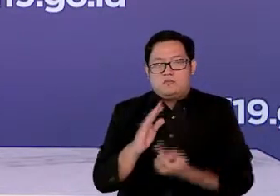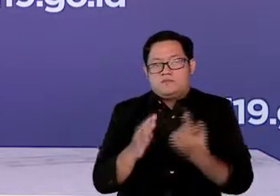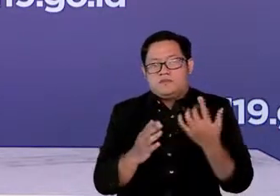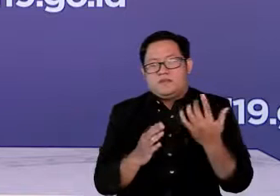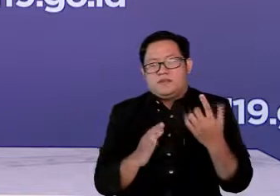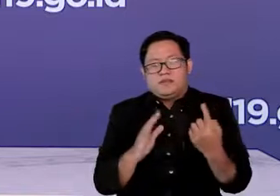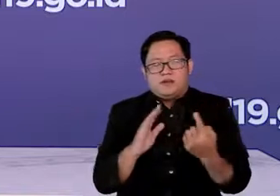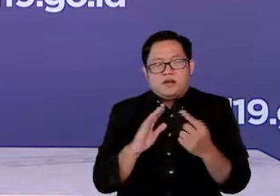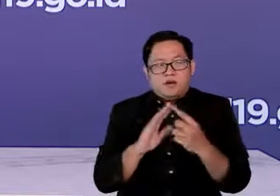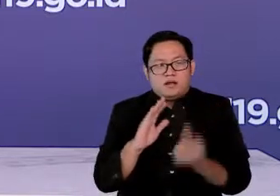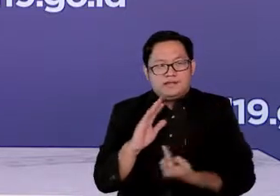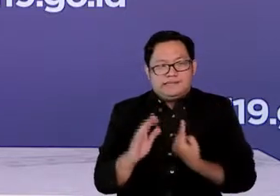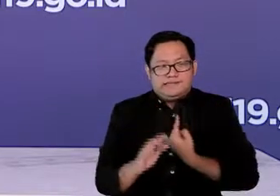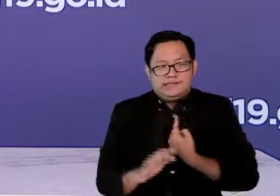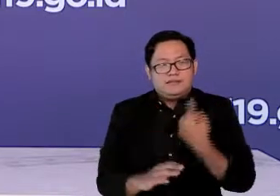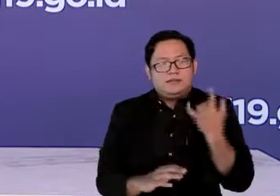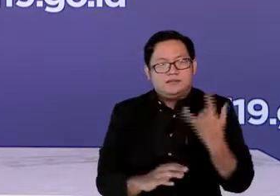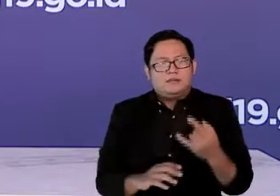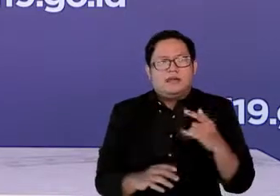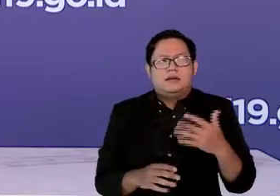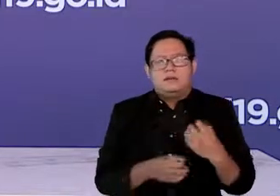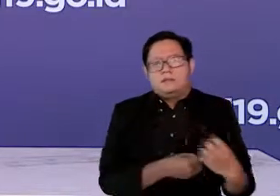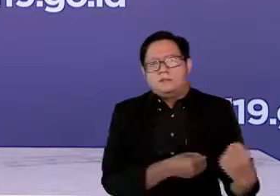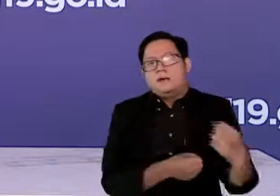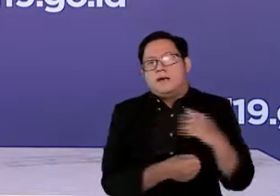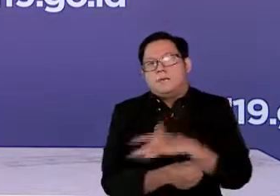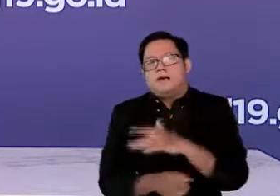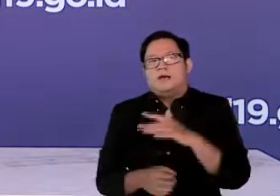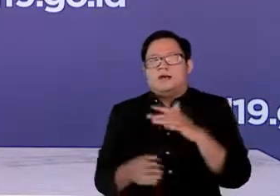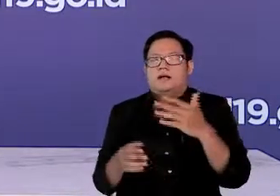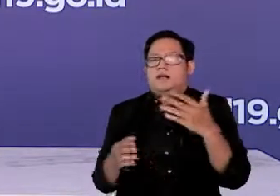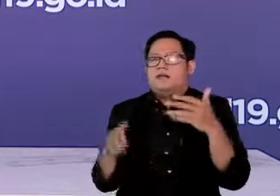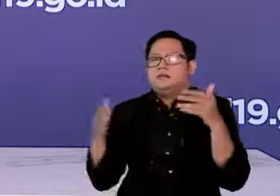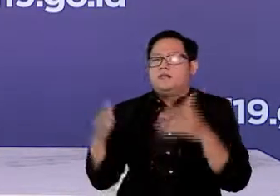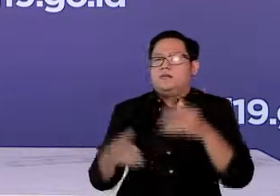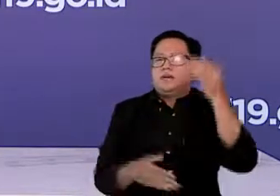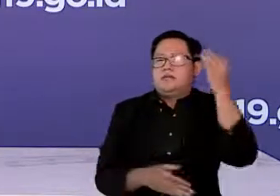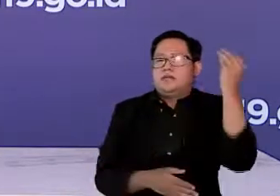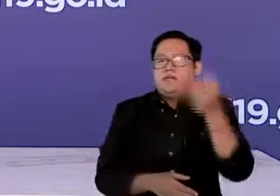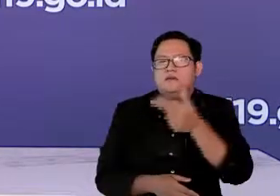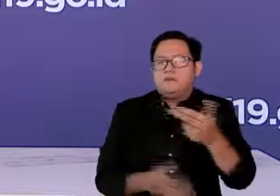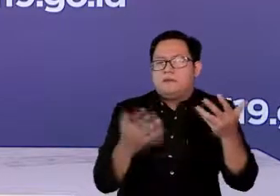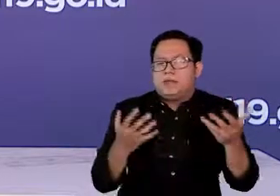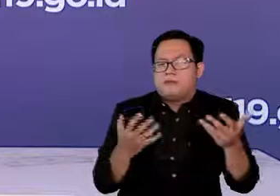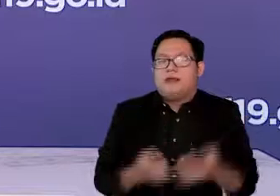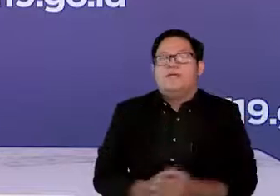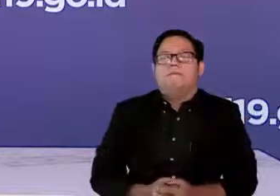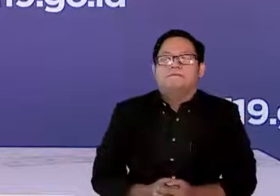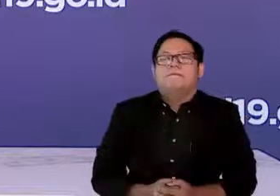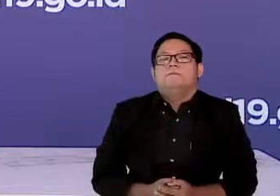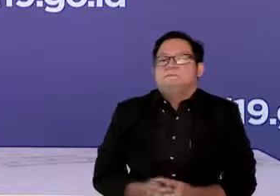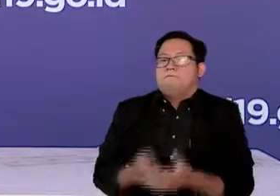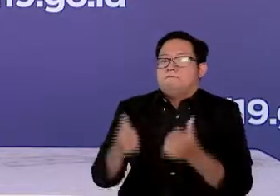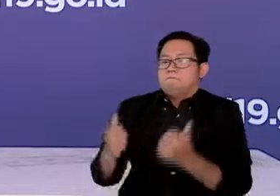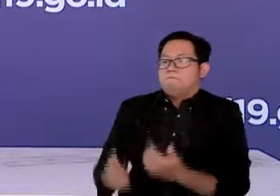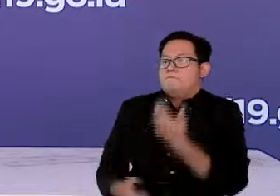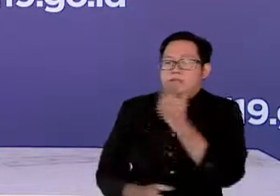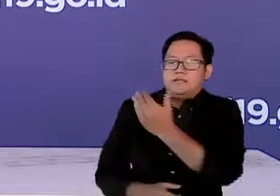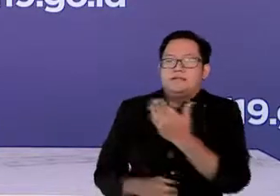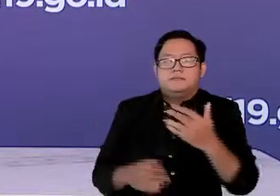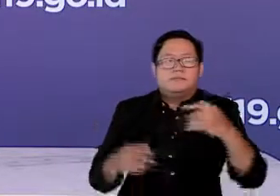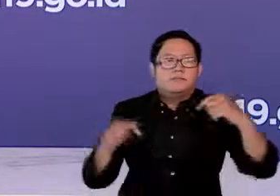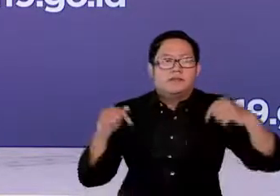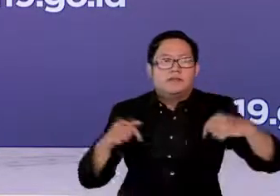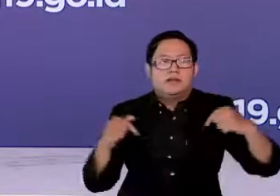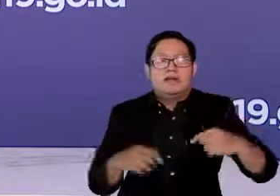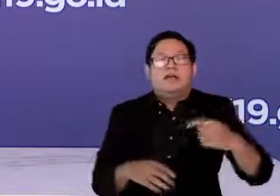the recovery of the tourism industry? Thank you. Okay, thank you, Embassy of Switzerland. To date,